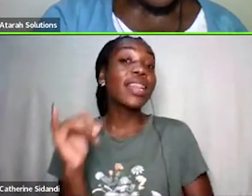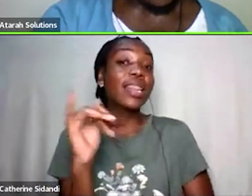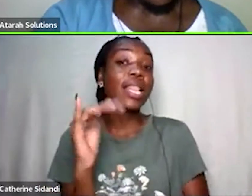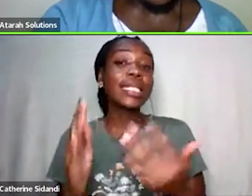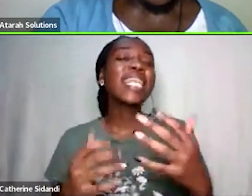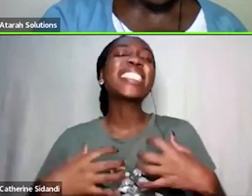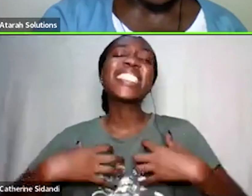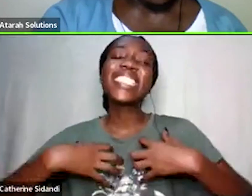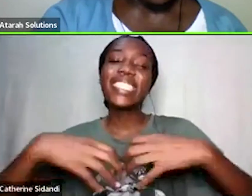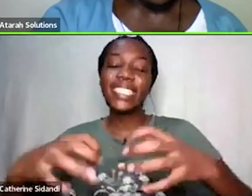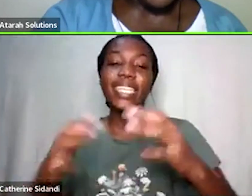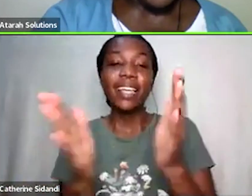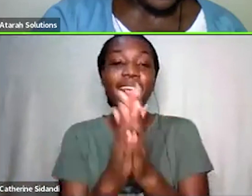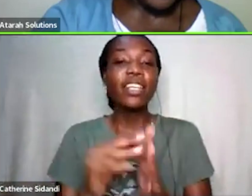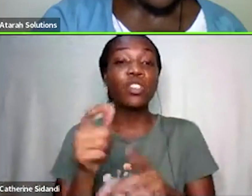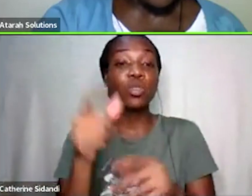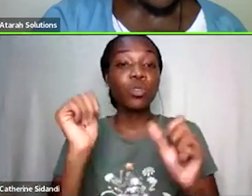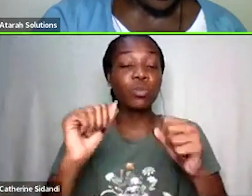check her out on